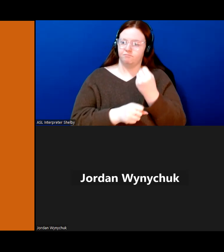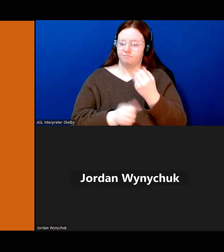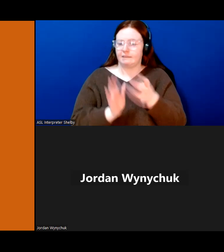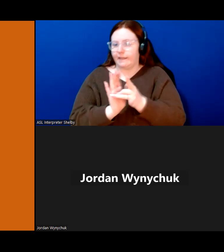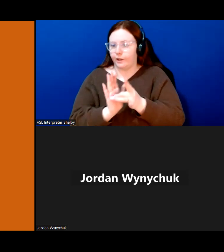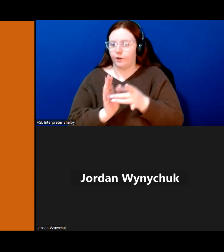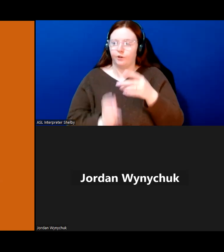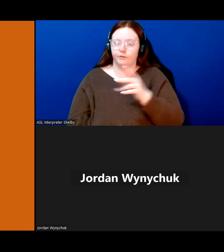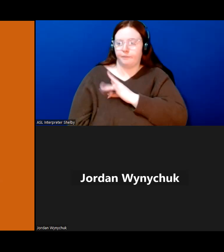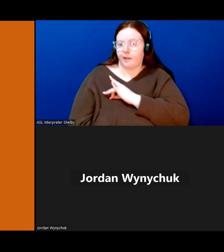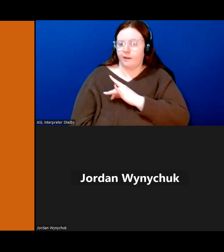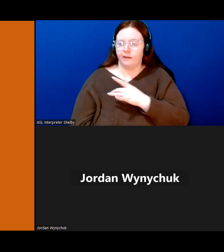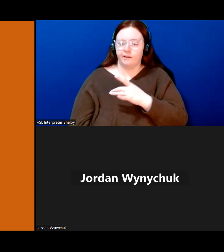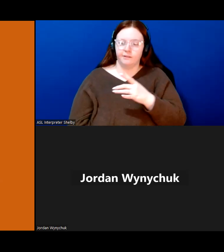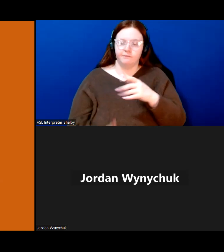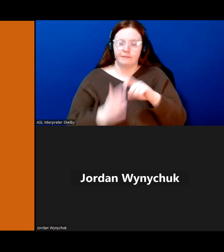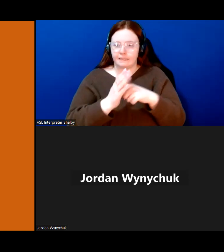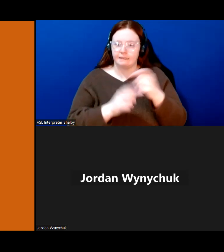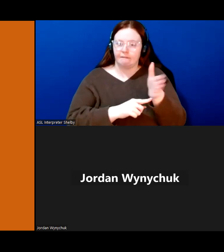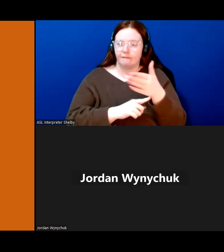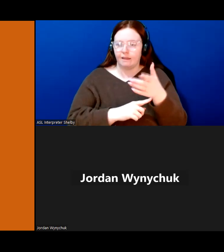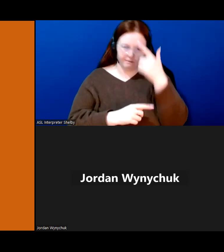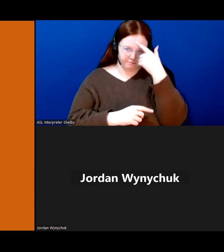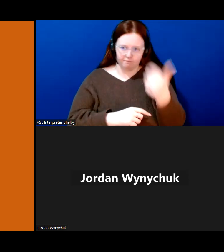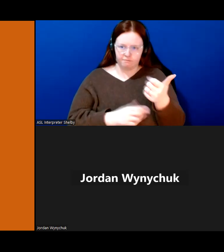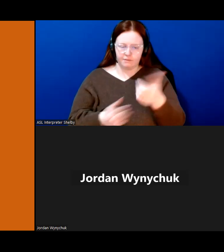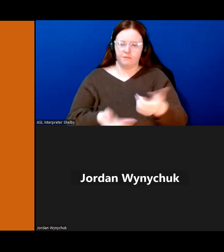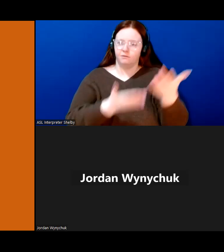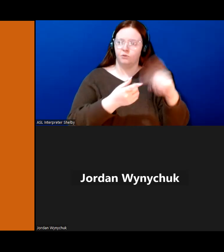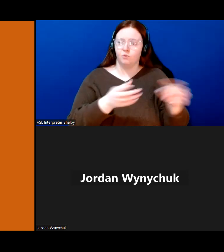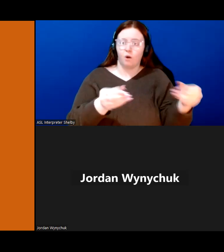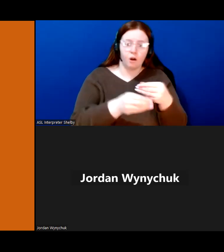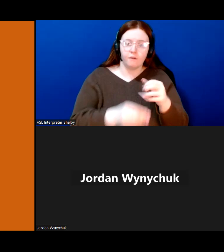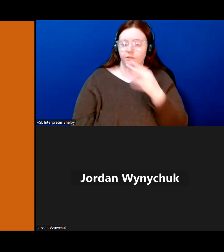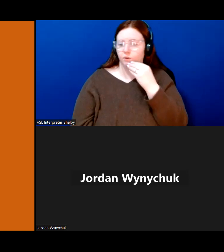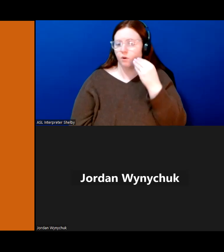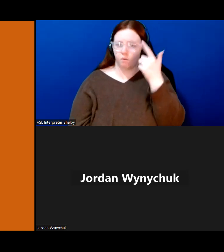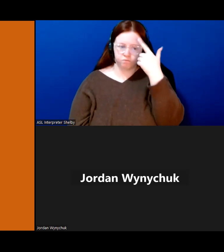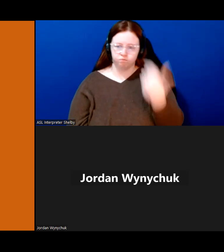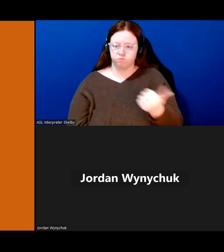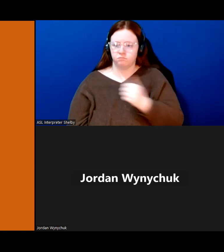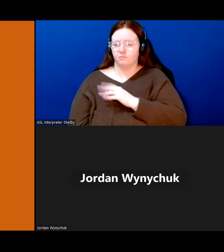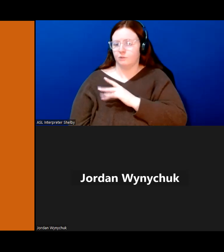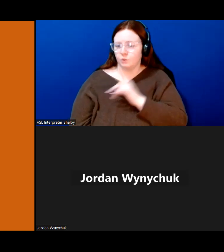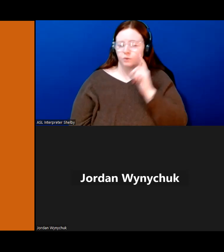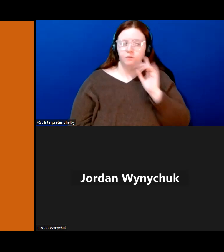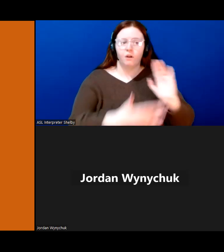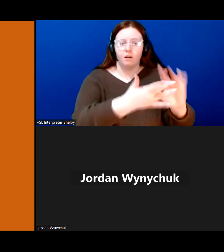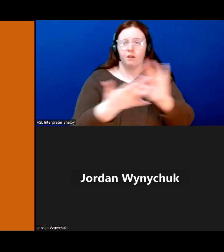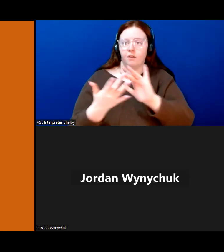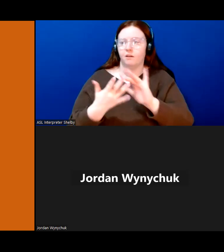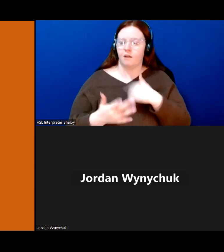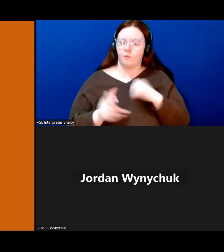magnet, keychain, or flag for like their office or their home. It's really cool to do that outreach, and we're able to talk about